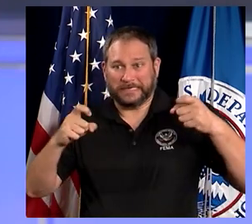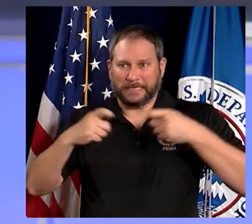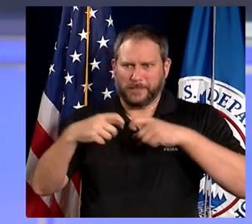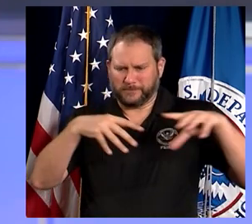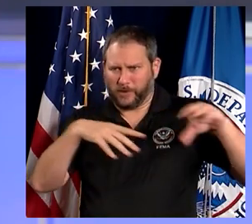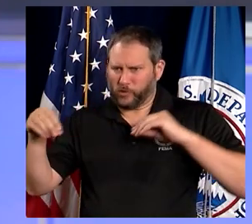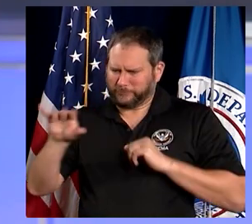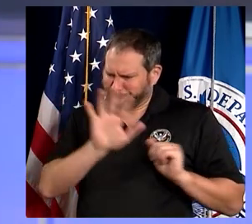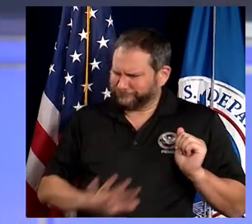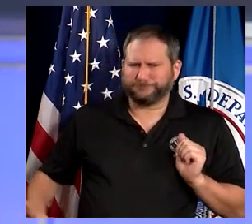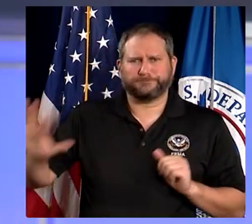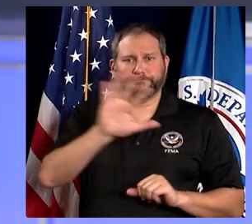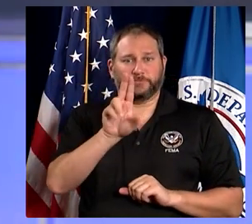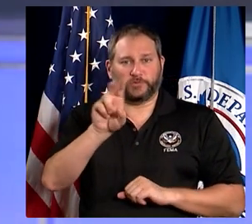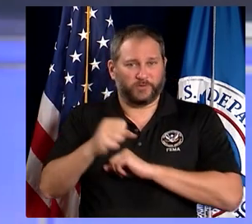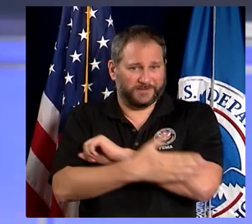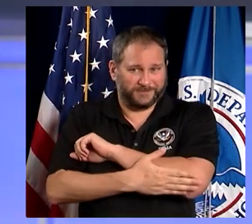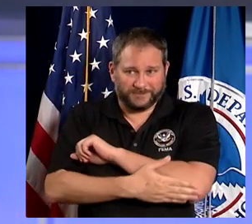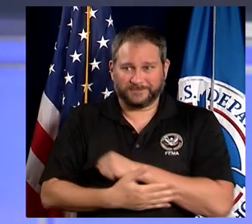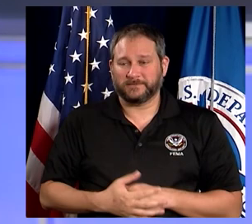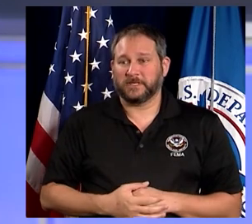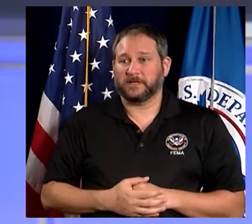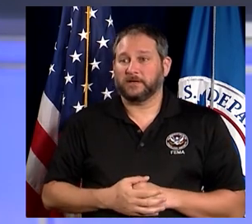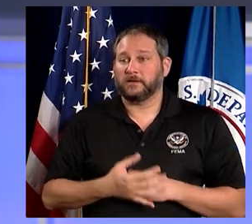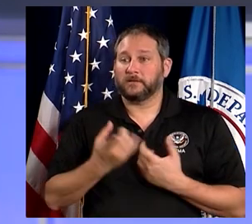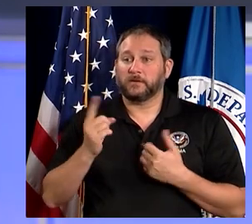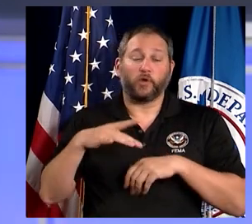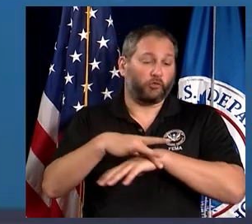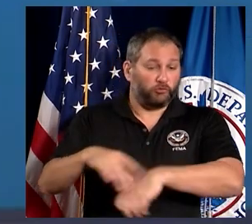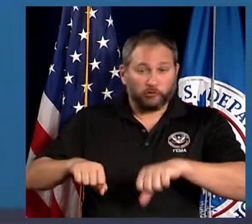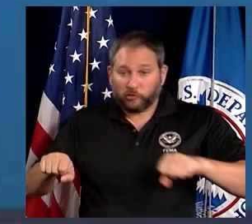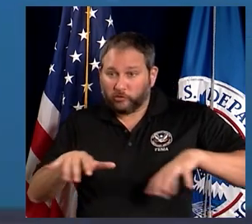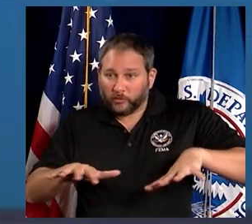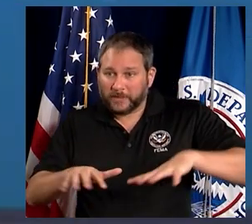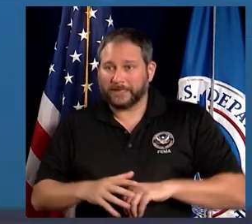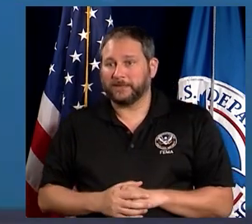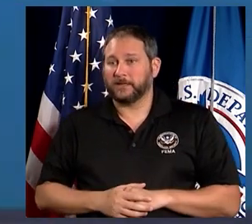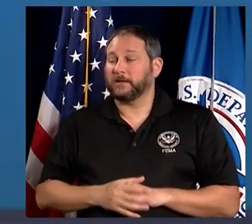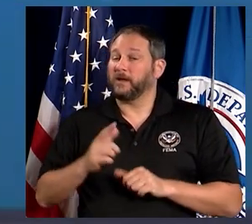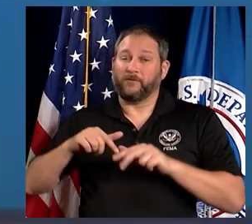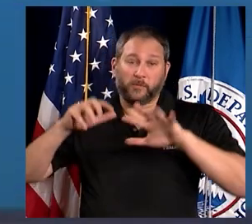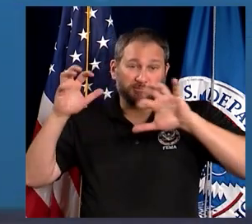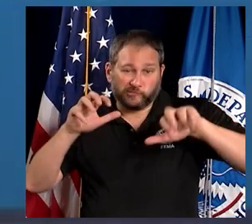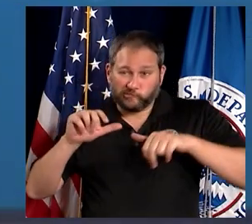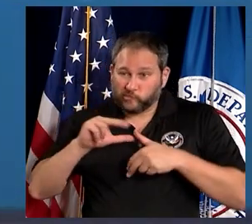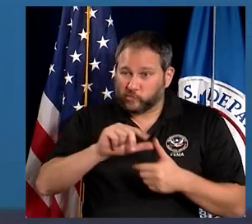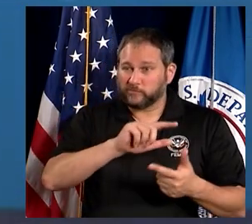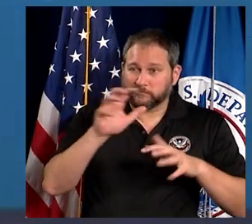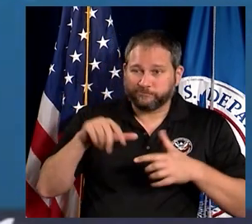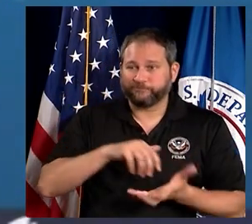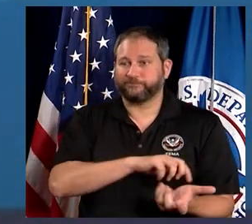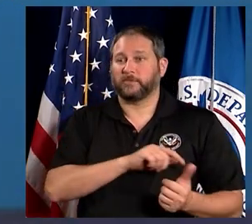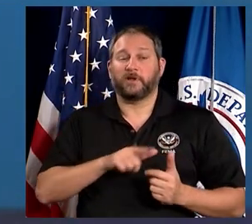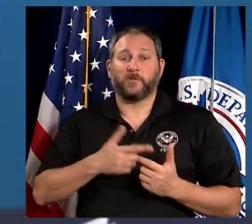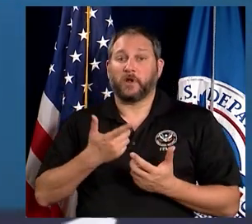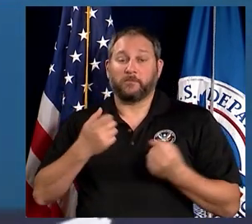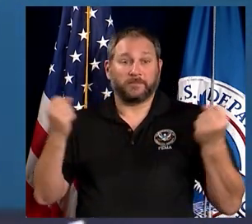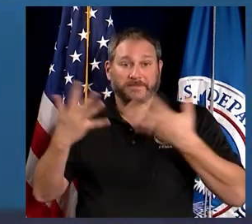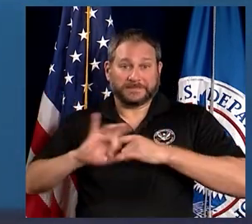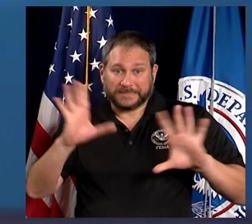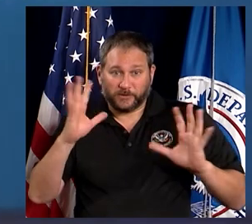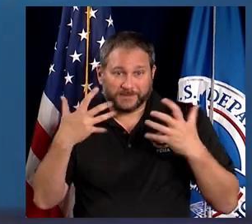United States, from an earthquake, some storm, a cyber attack, or a much more mundane